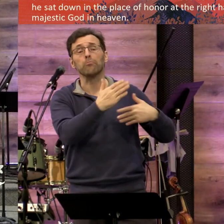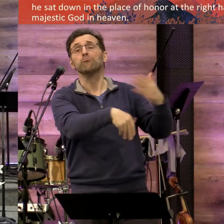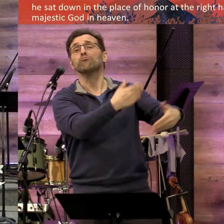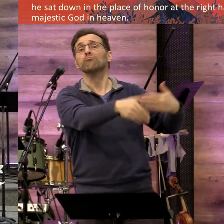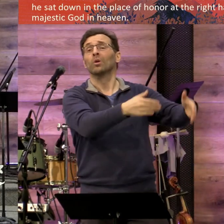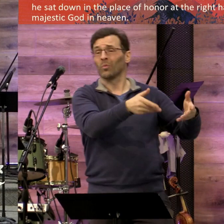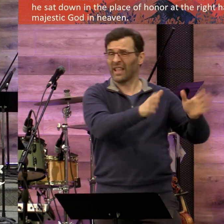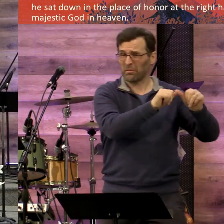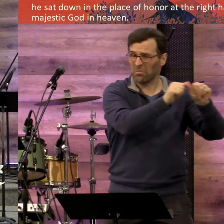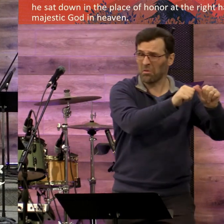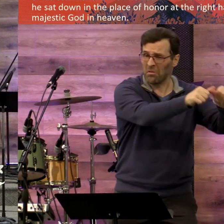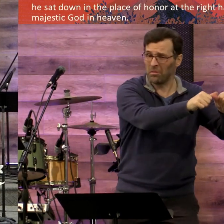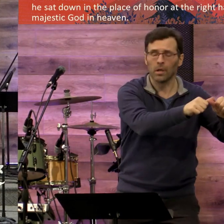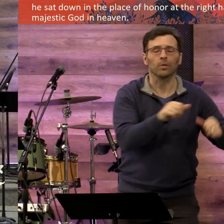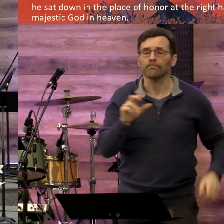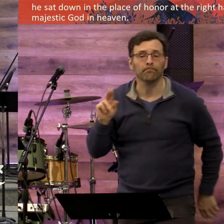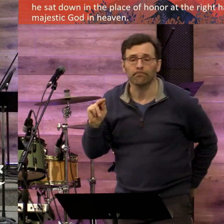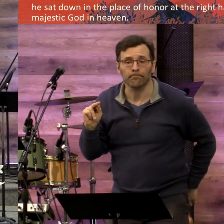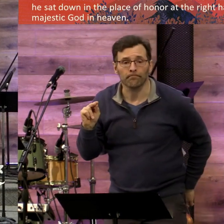No.